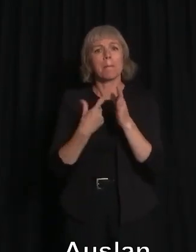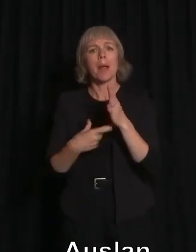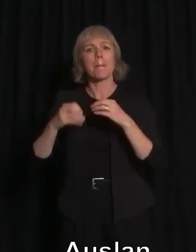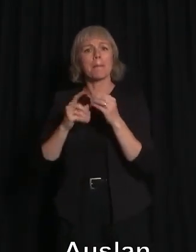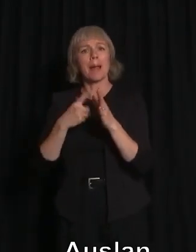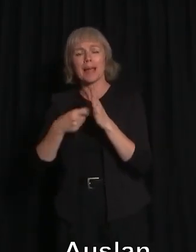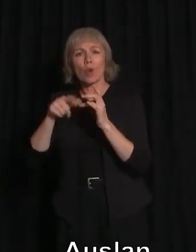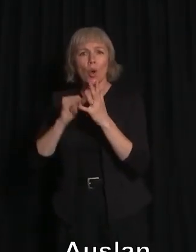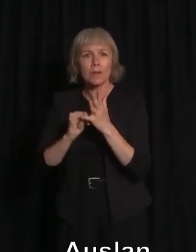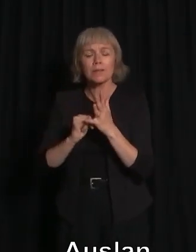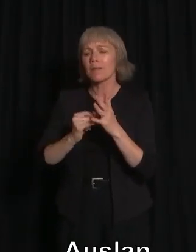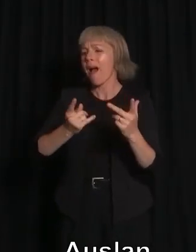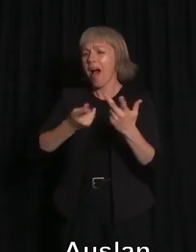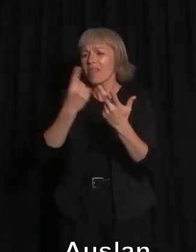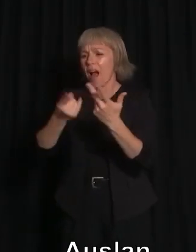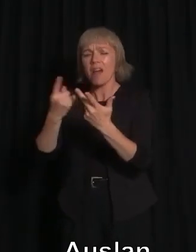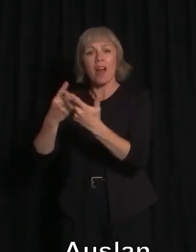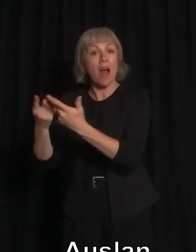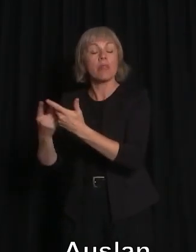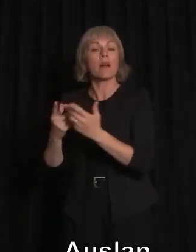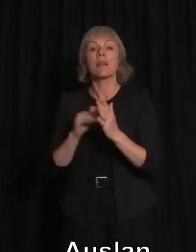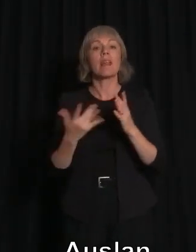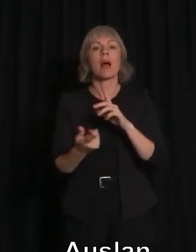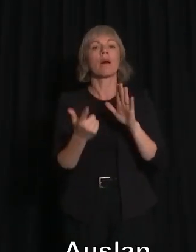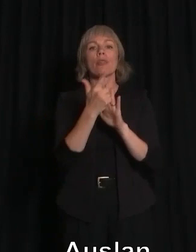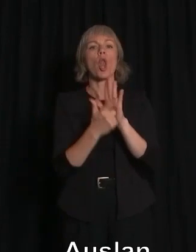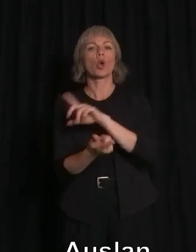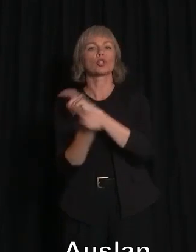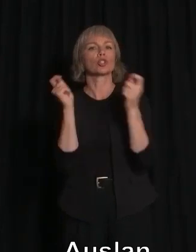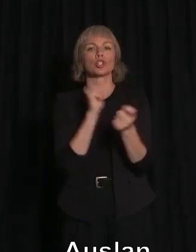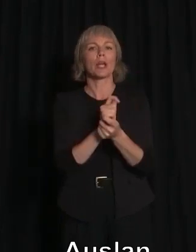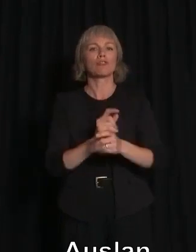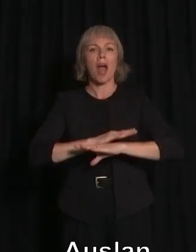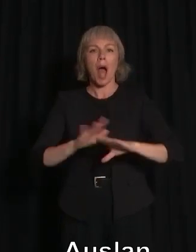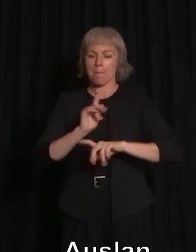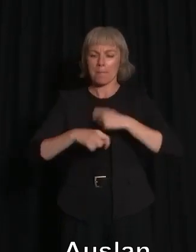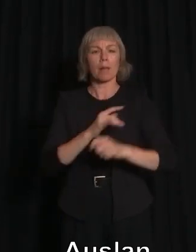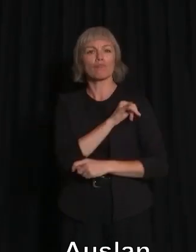and other lands are no longer made criminals at birth.